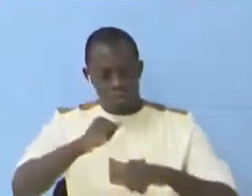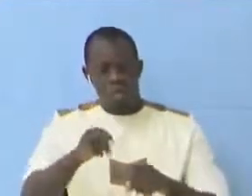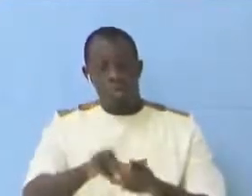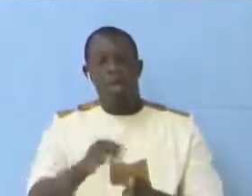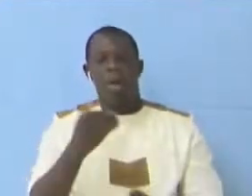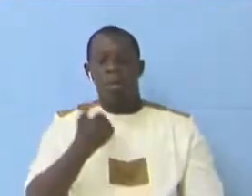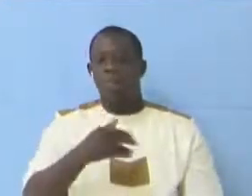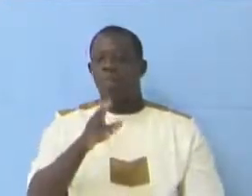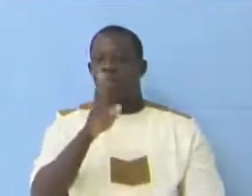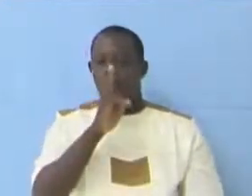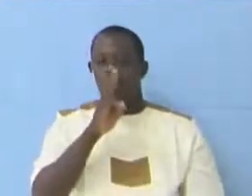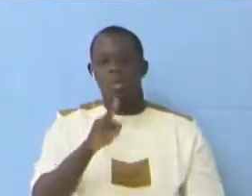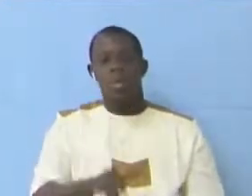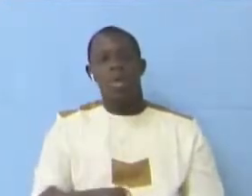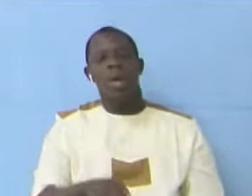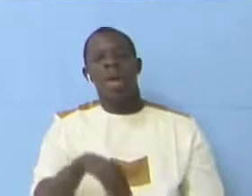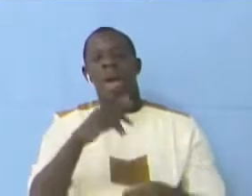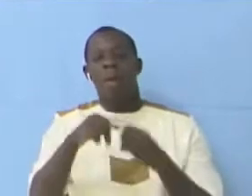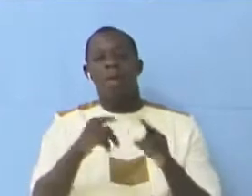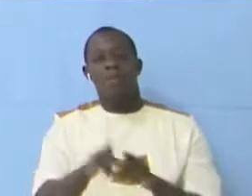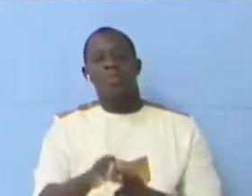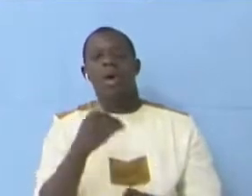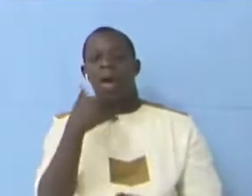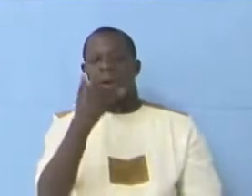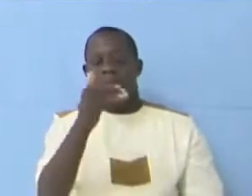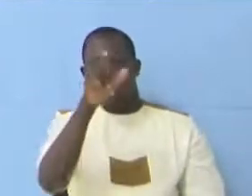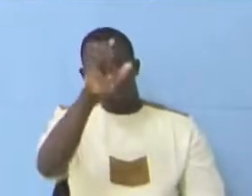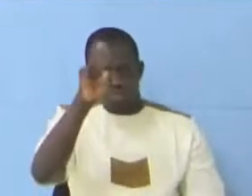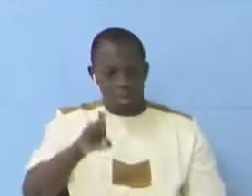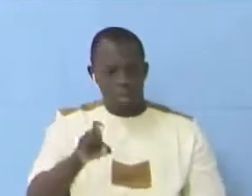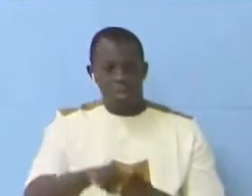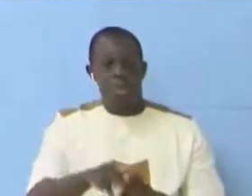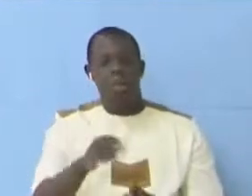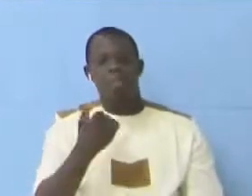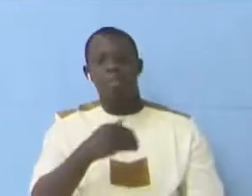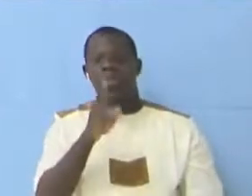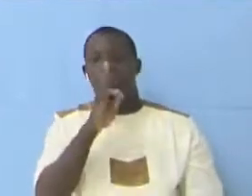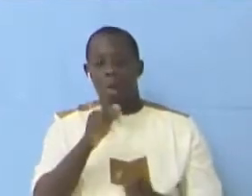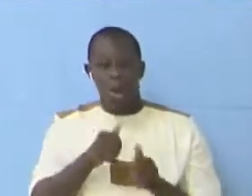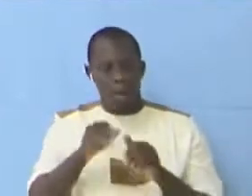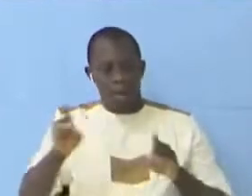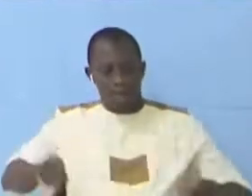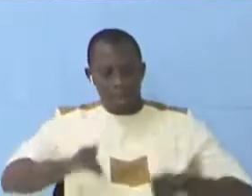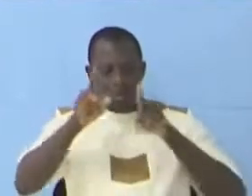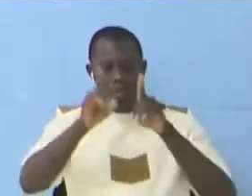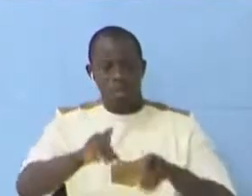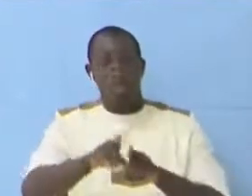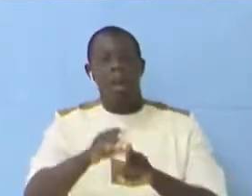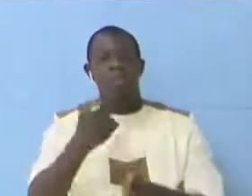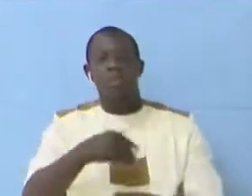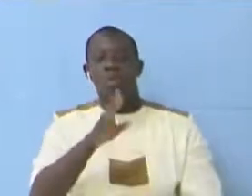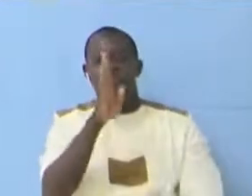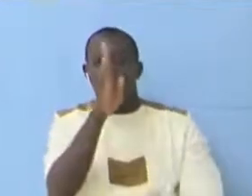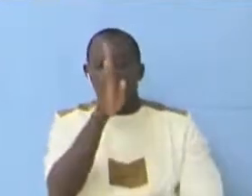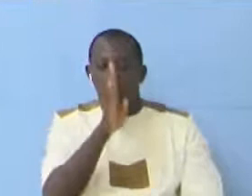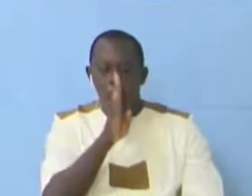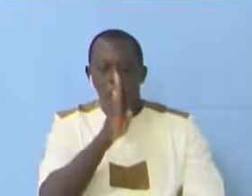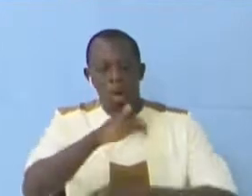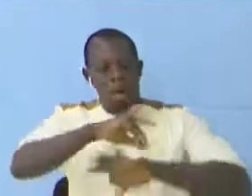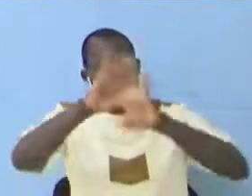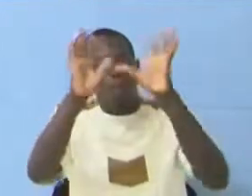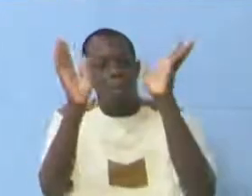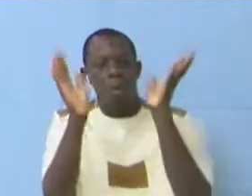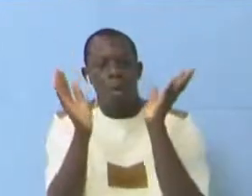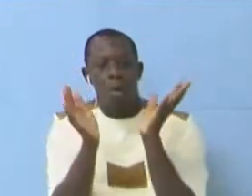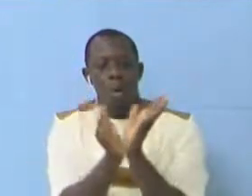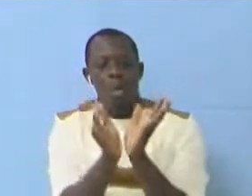those that acquiesced, and those that kept silence are all in the same boat.